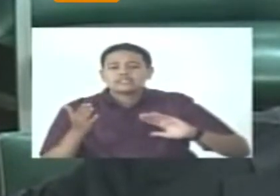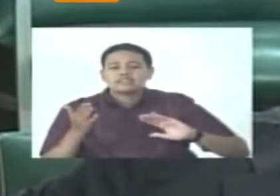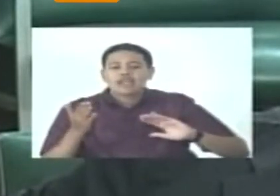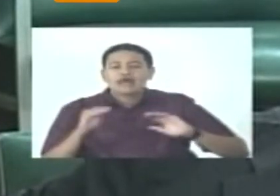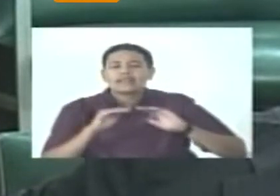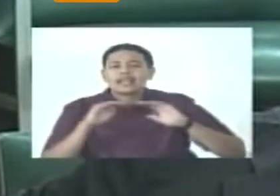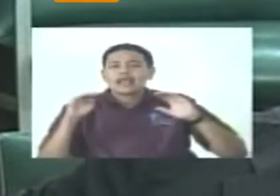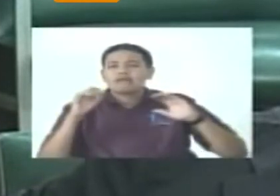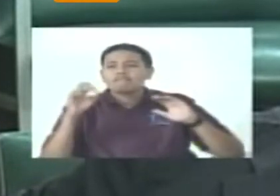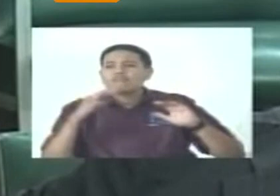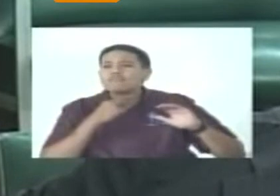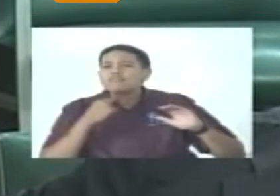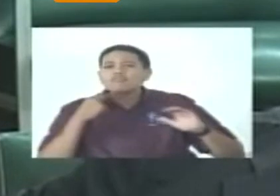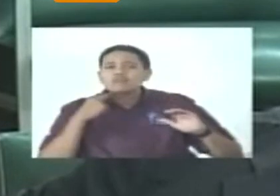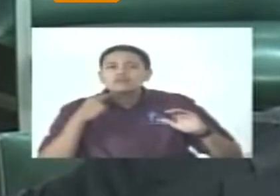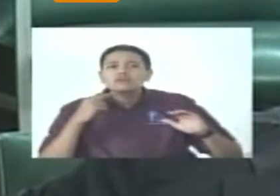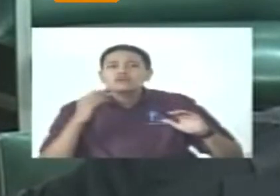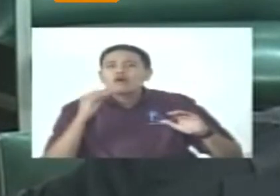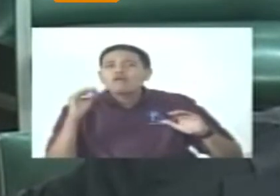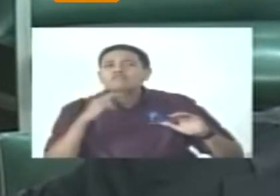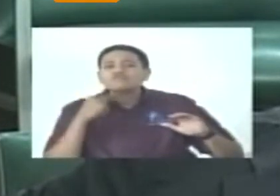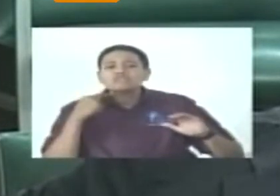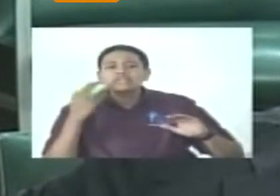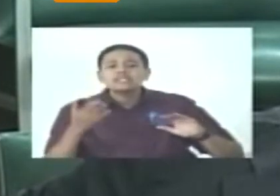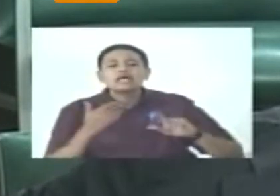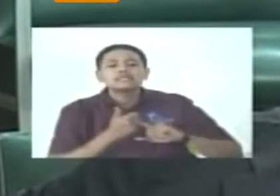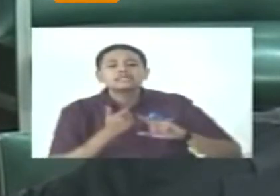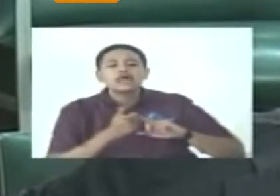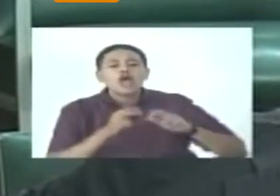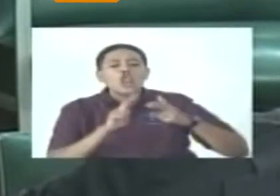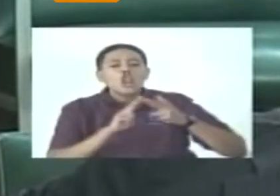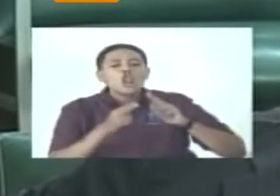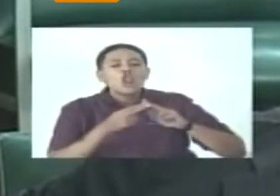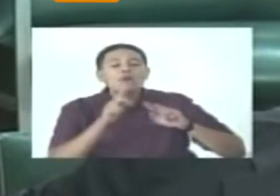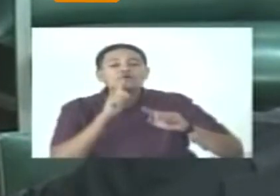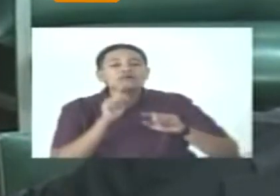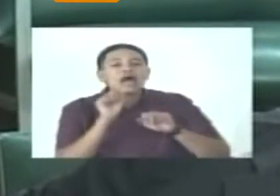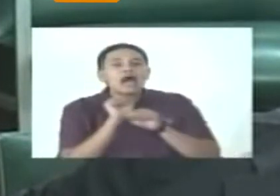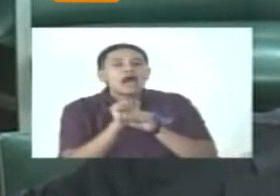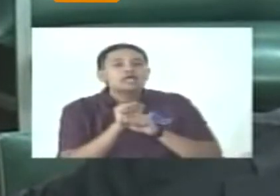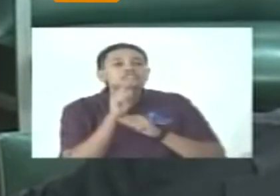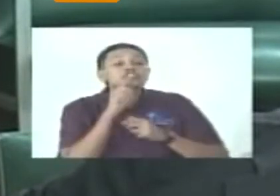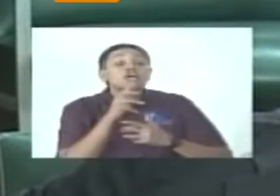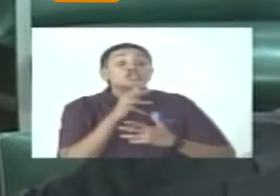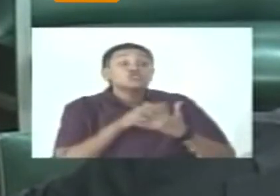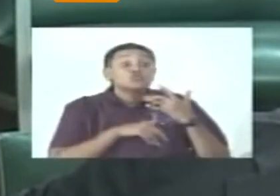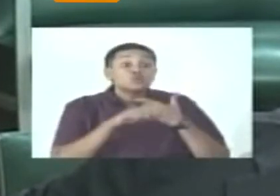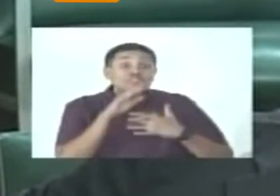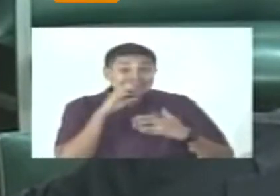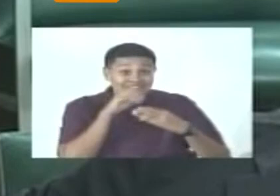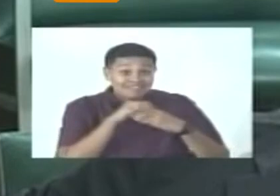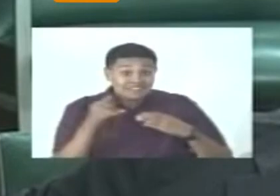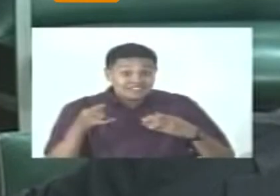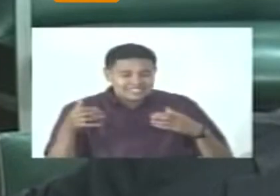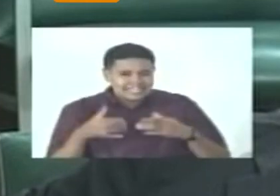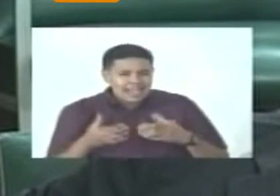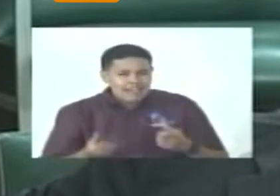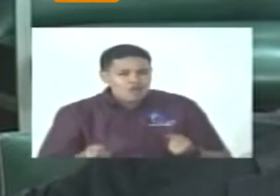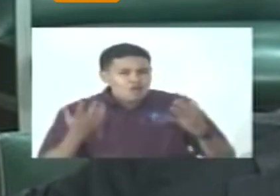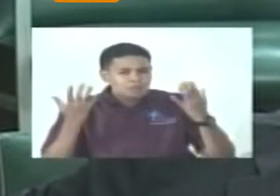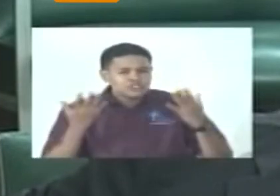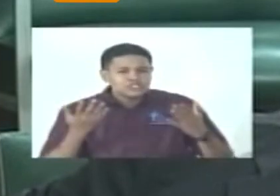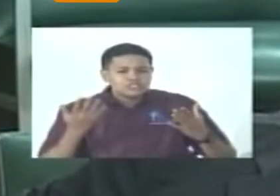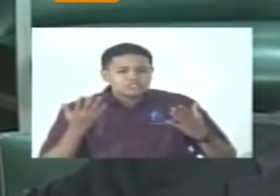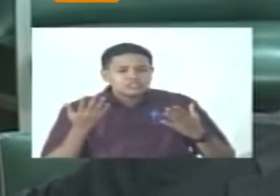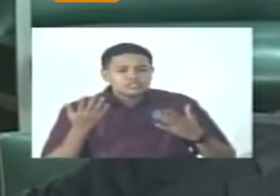threat, the numbers who are actually associated and involved in gang activity. You know,